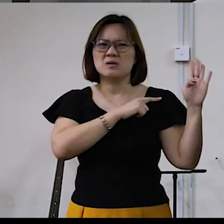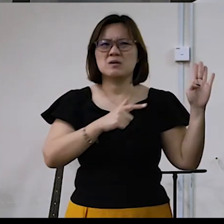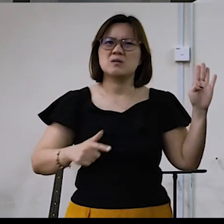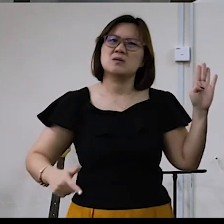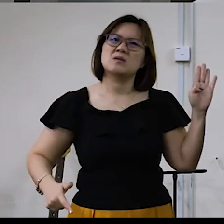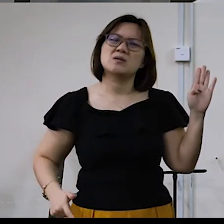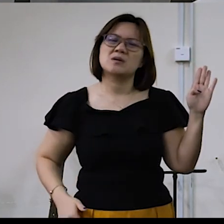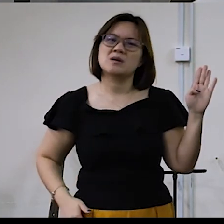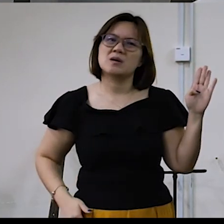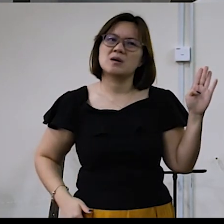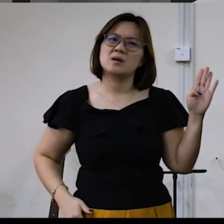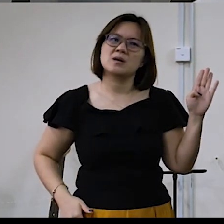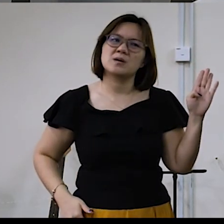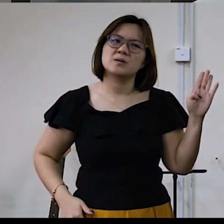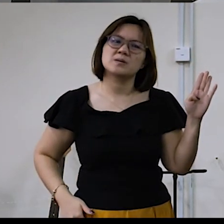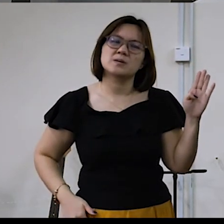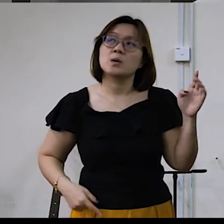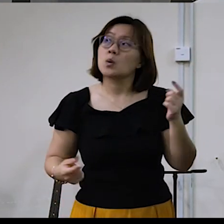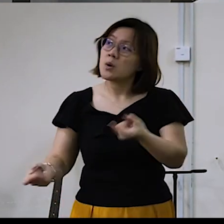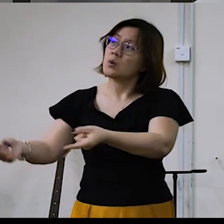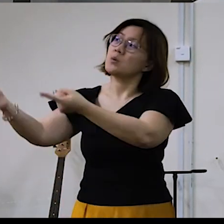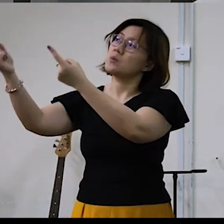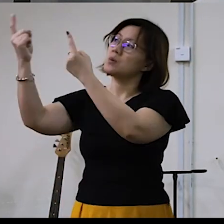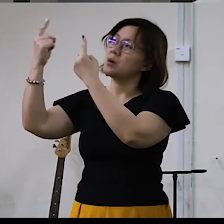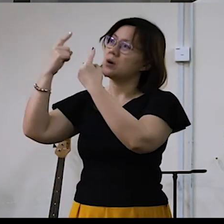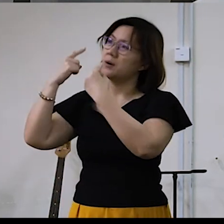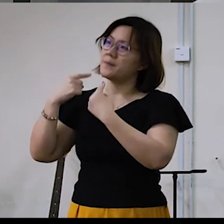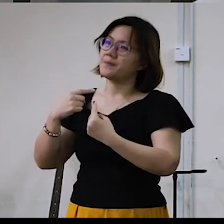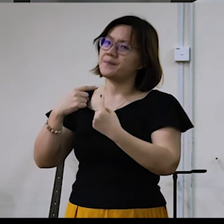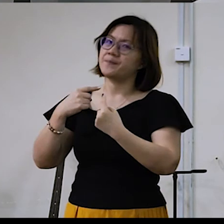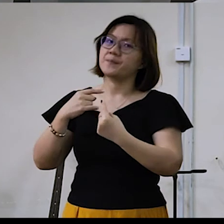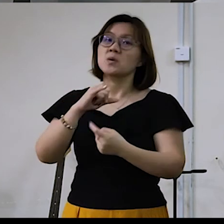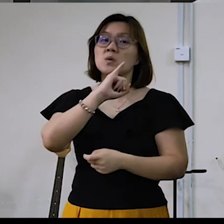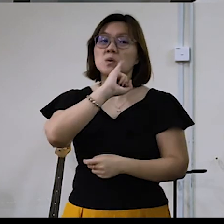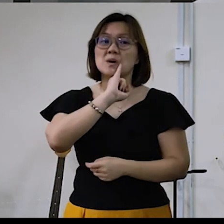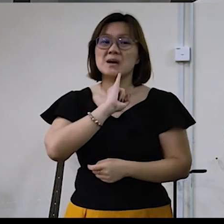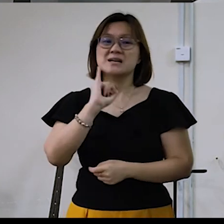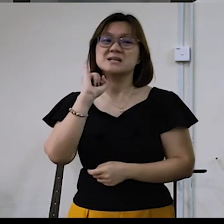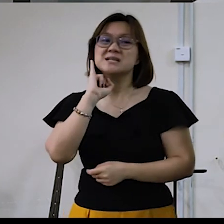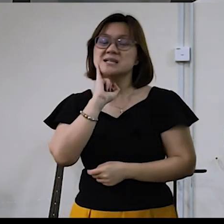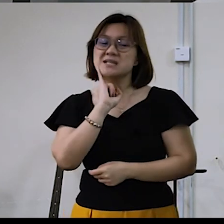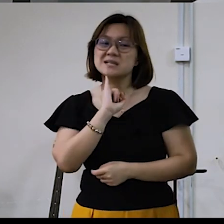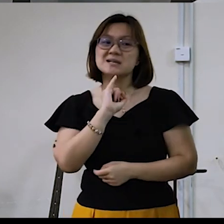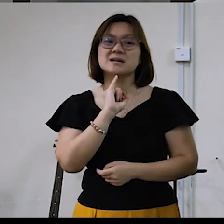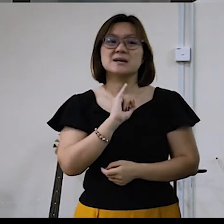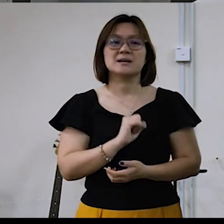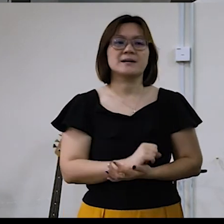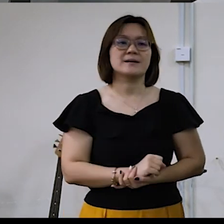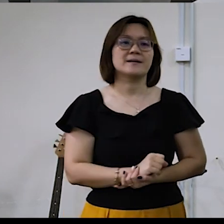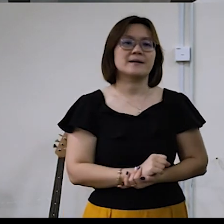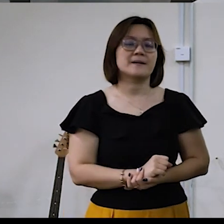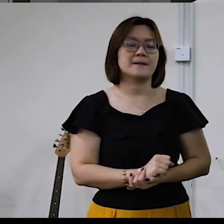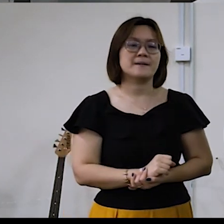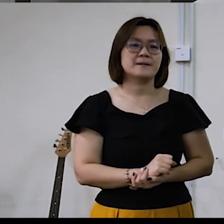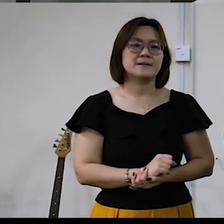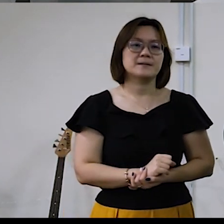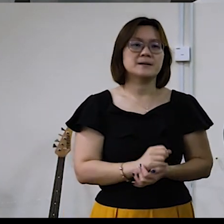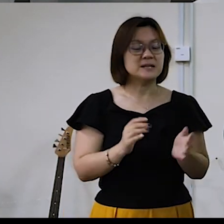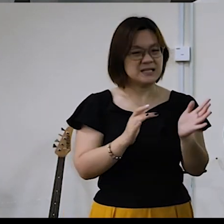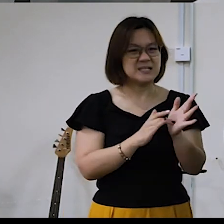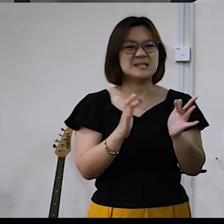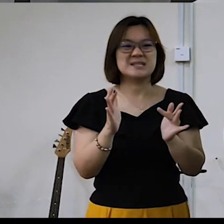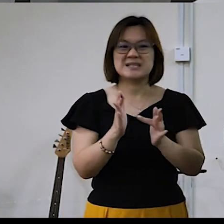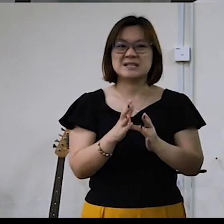said to them, it is not for you to know times or seasons which the Father has put in his own authority. Verse